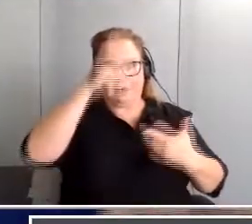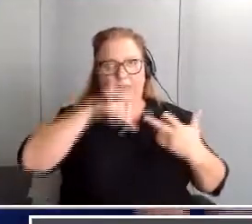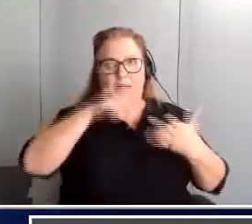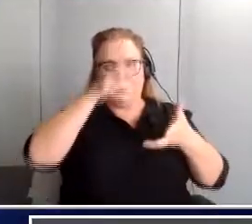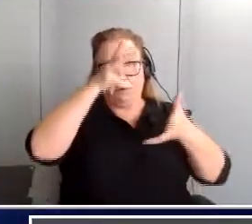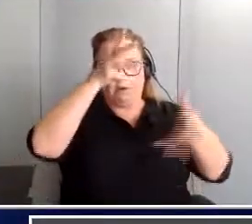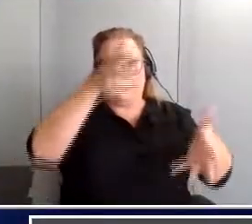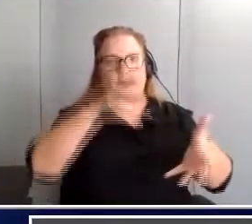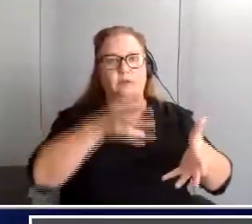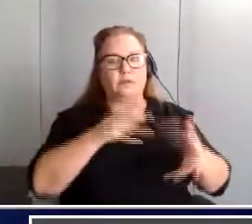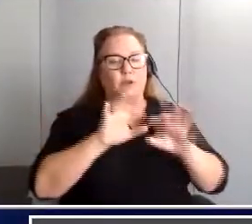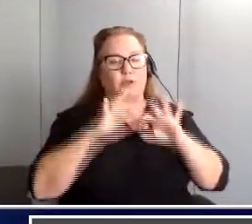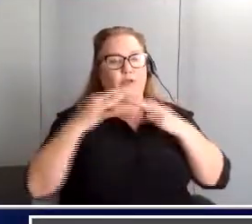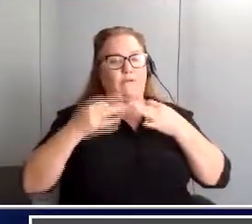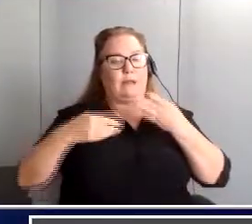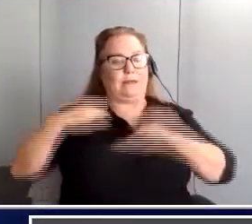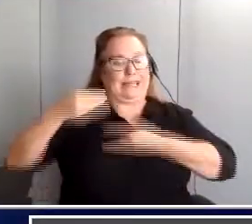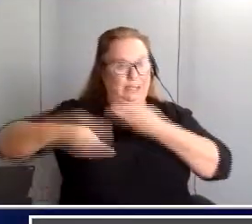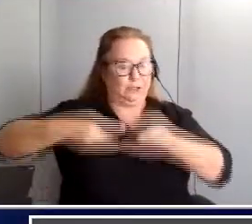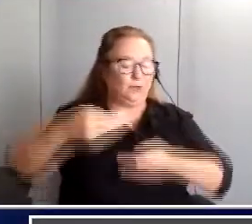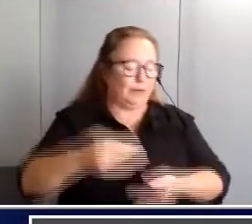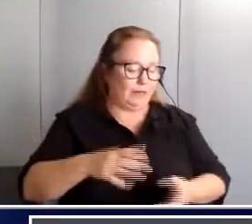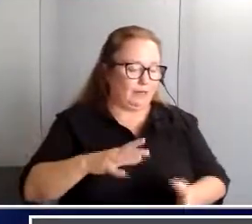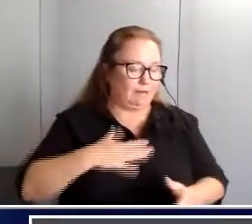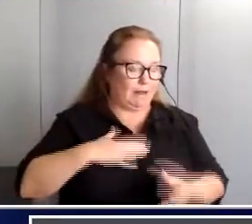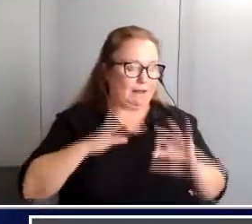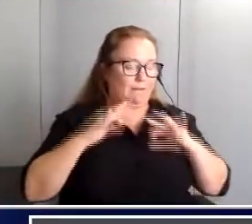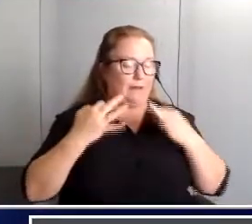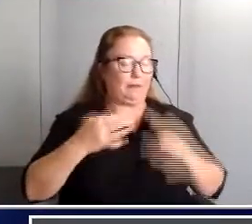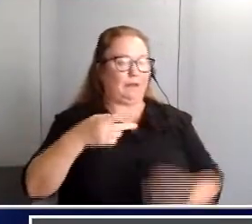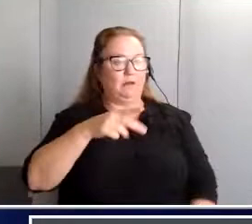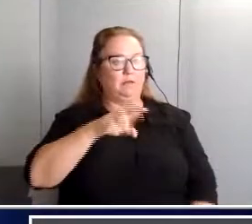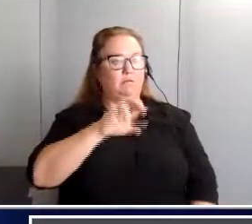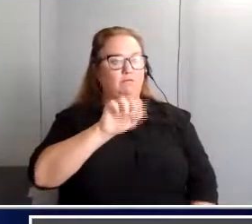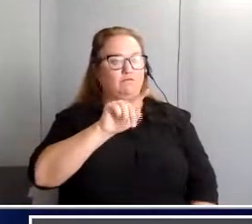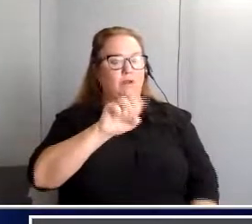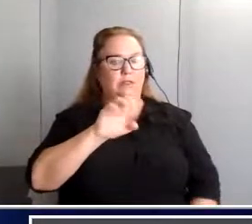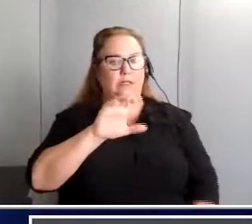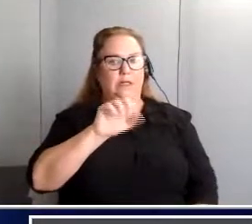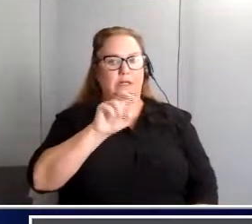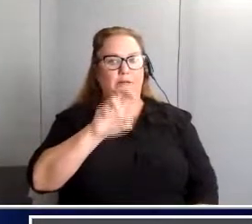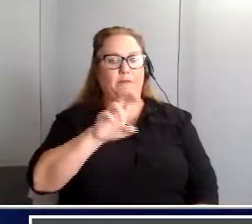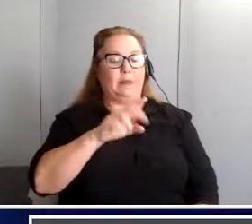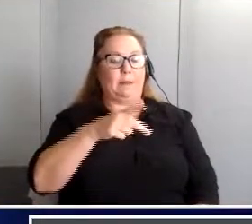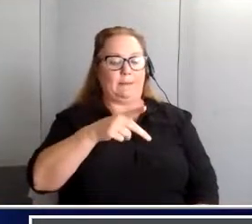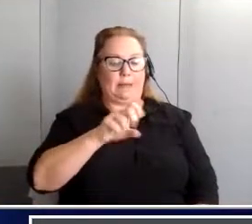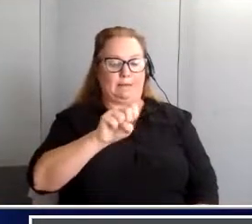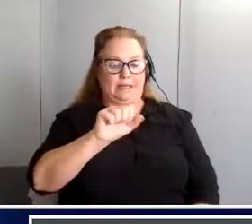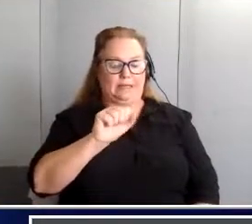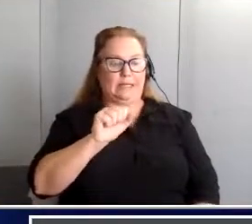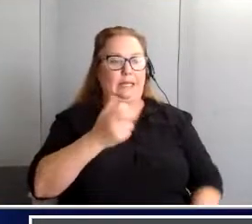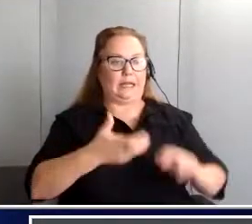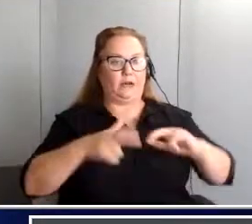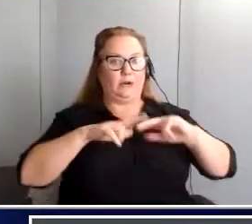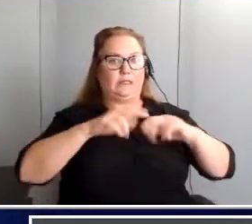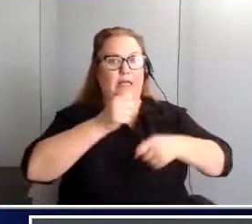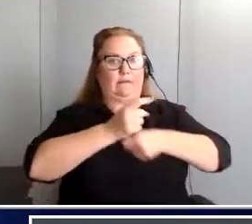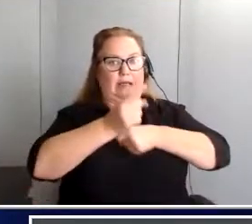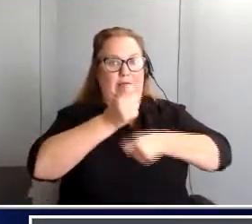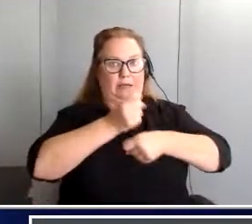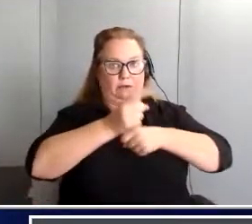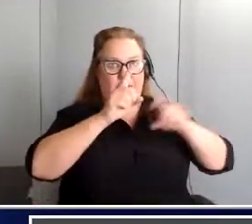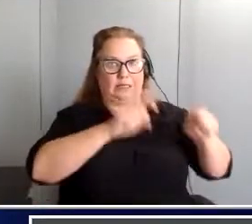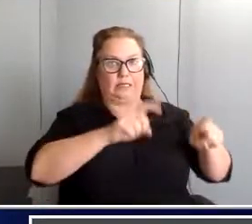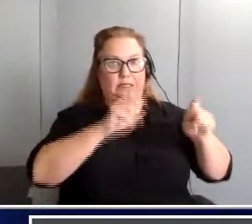strong family history. And so my PSA had gone up, and I had annual exams and sometimes